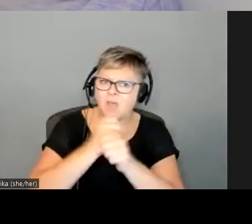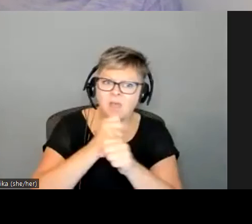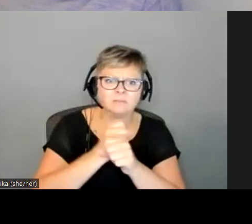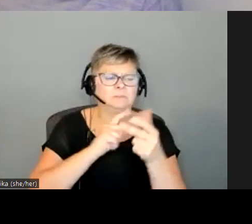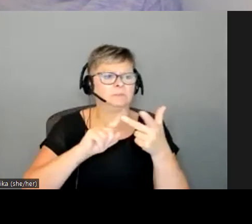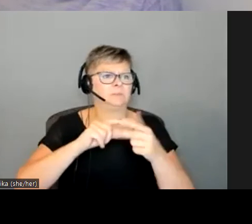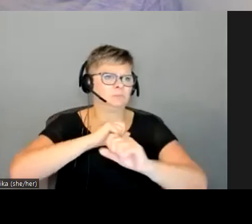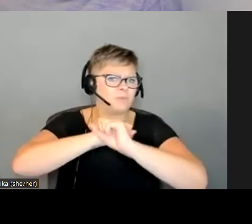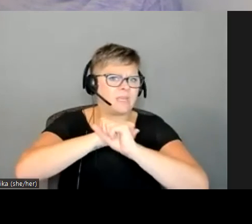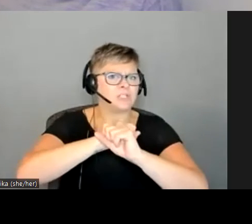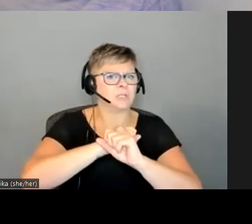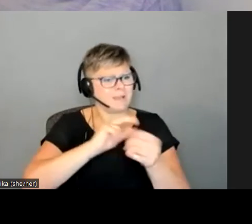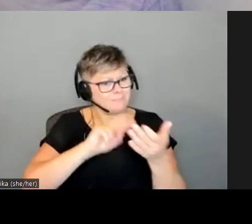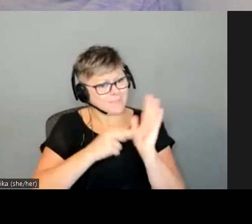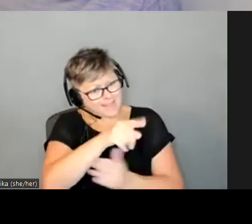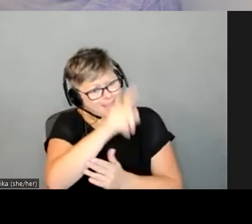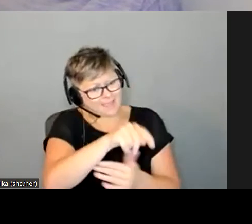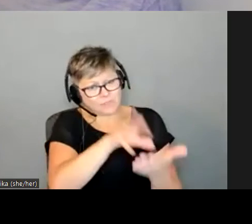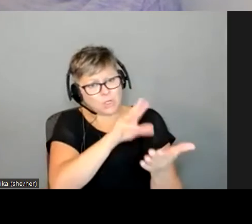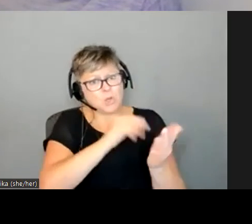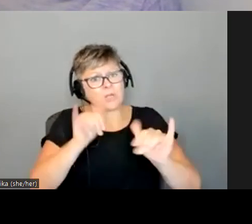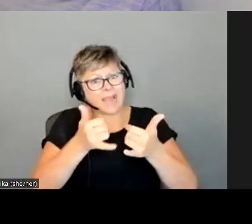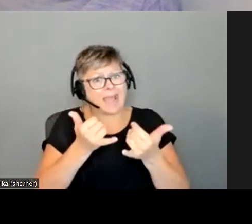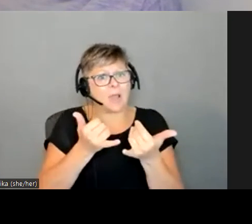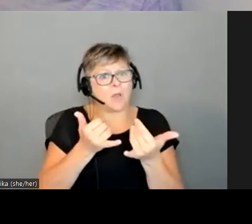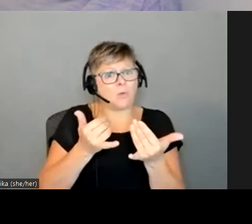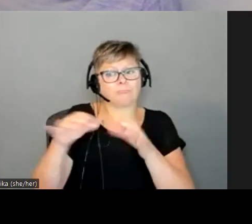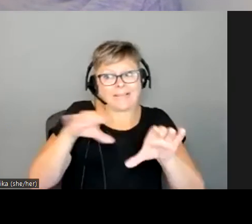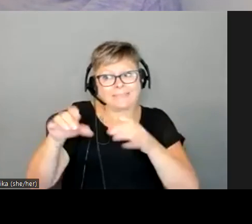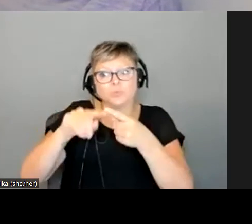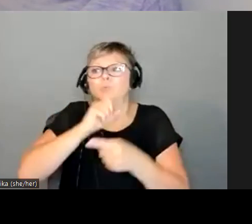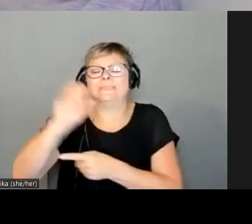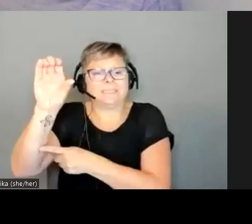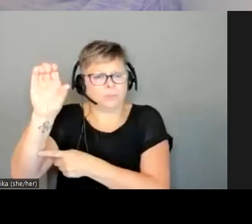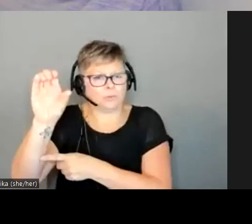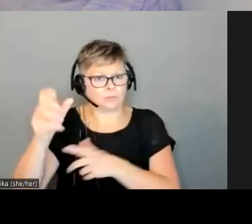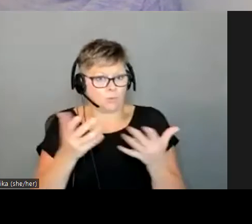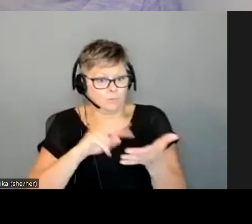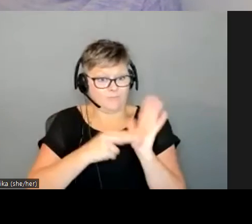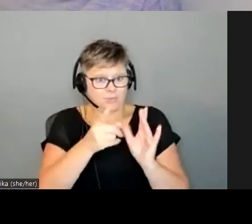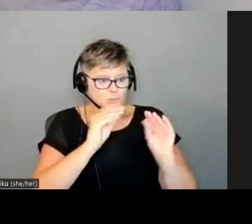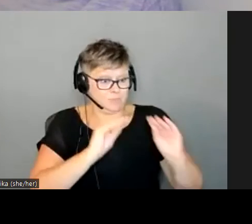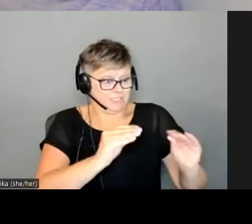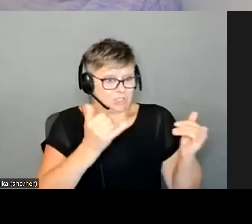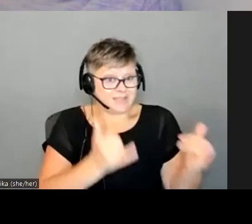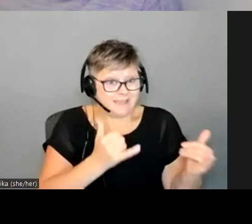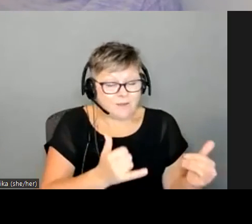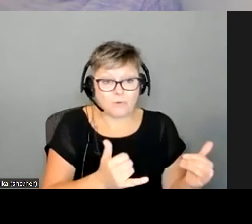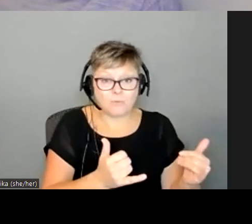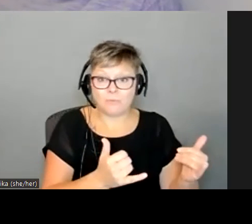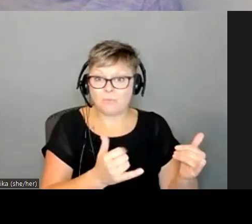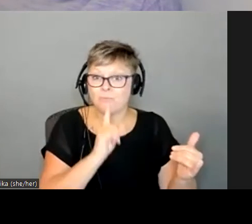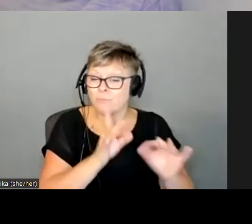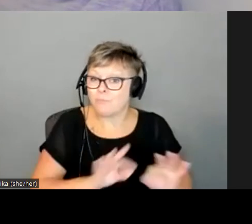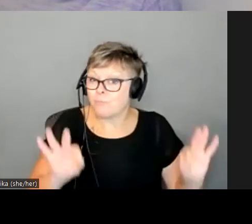and how they treat older adults as well. So, the teachings and the connections of,